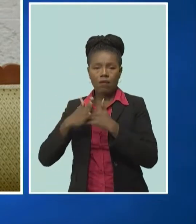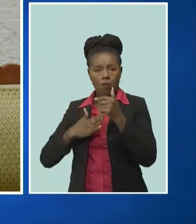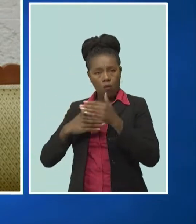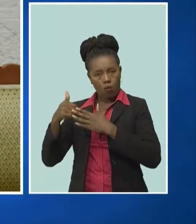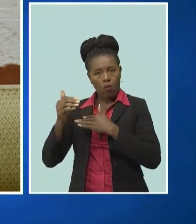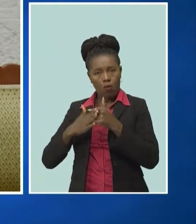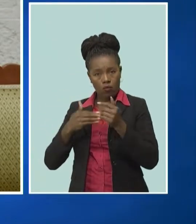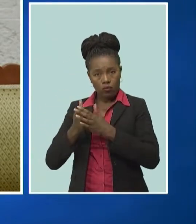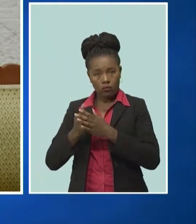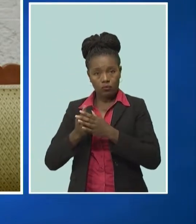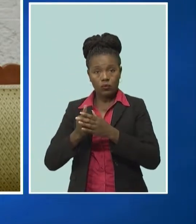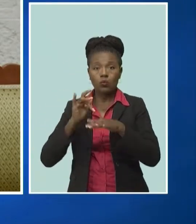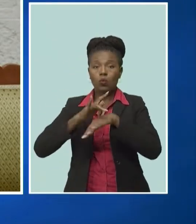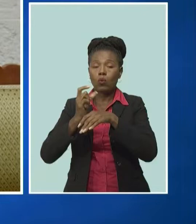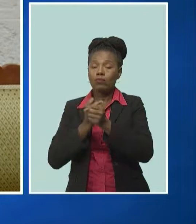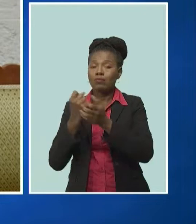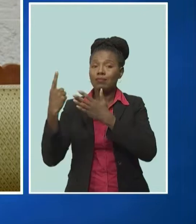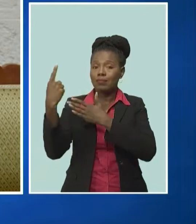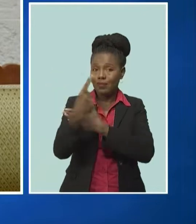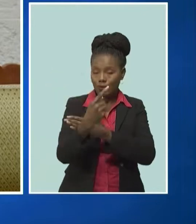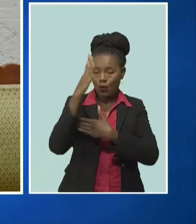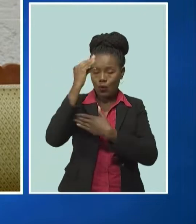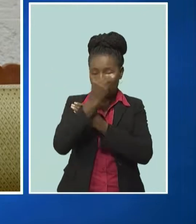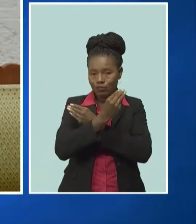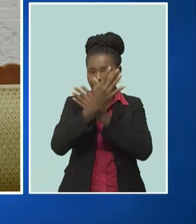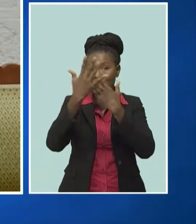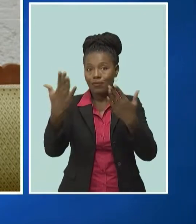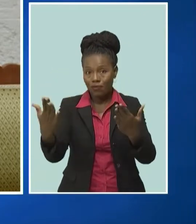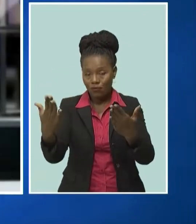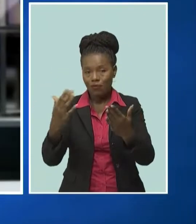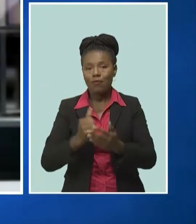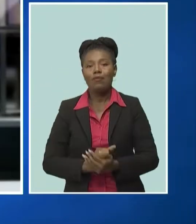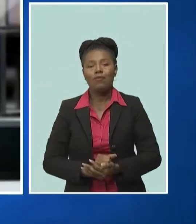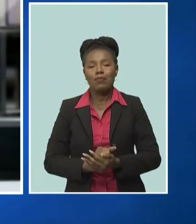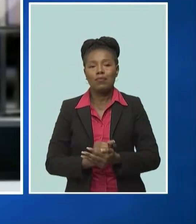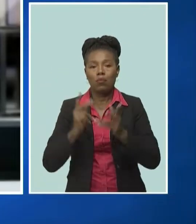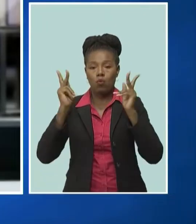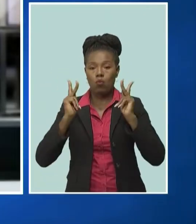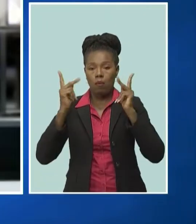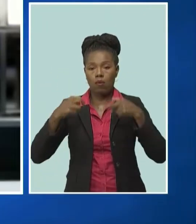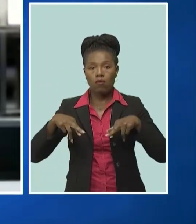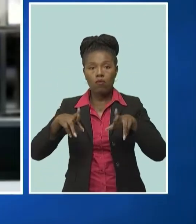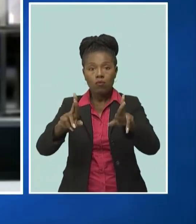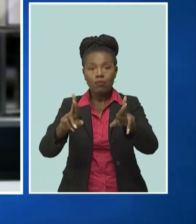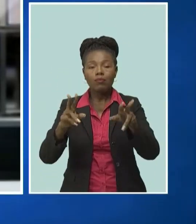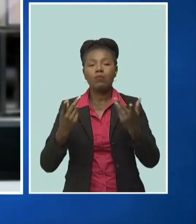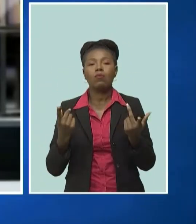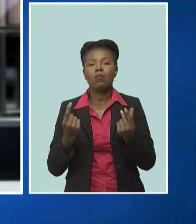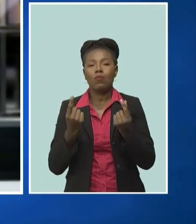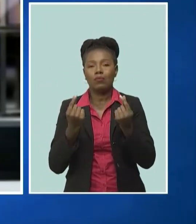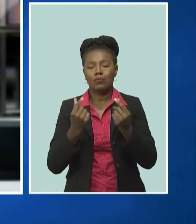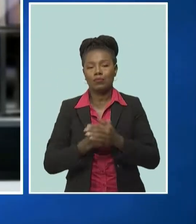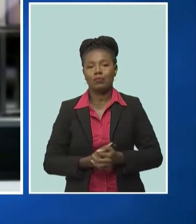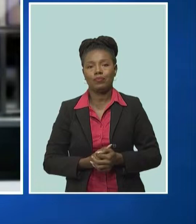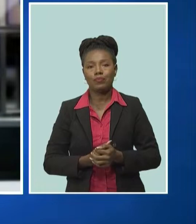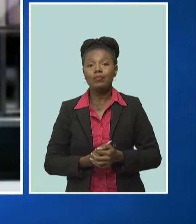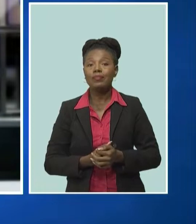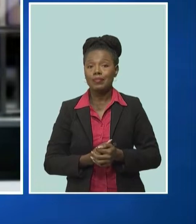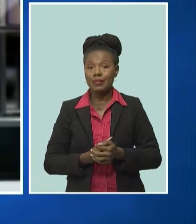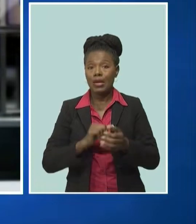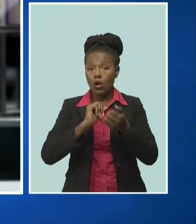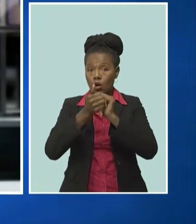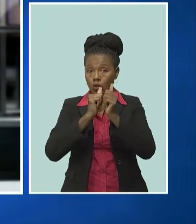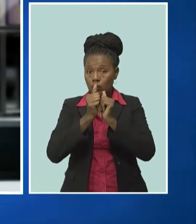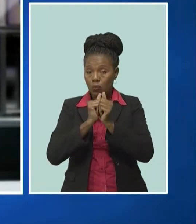early next week, be making an announcement on the crop over route. And in sports, Cabinet has approved the new National